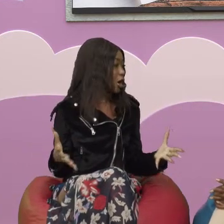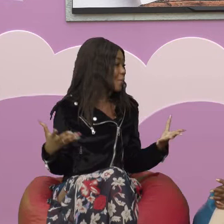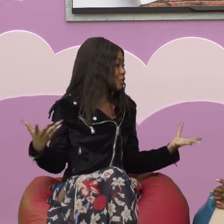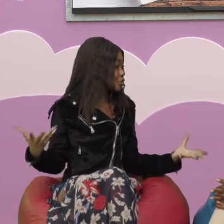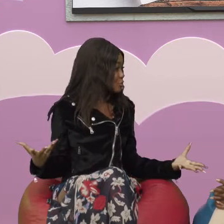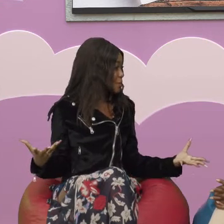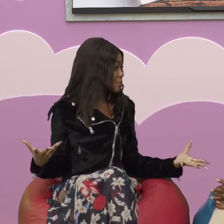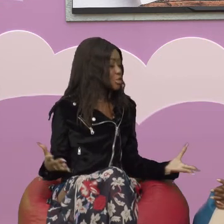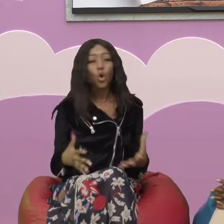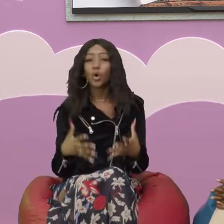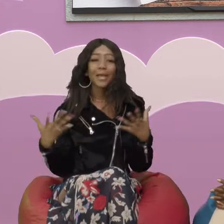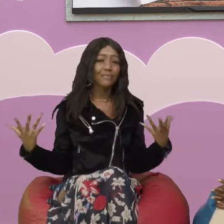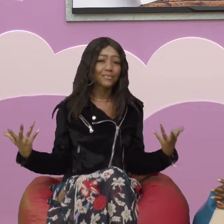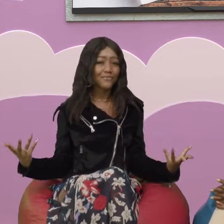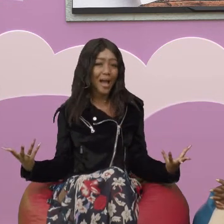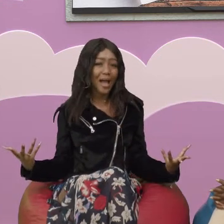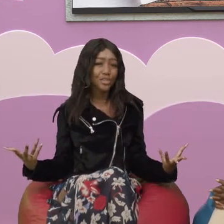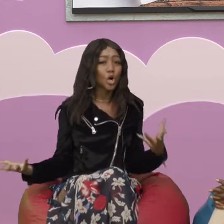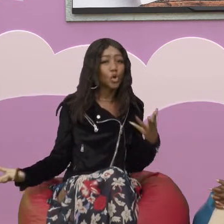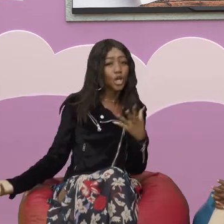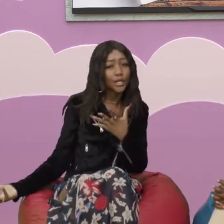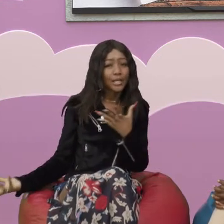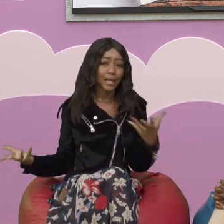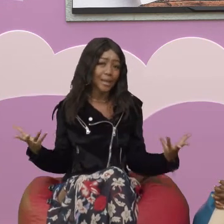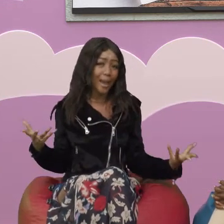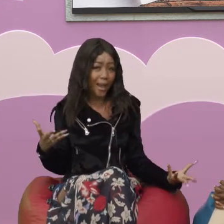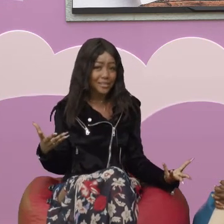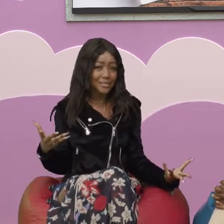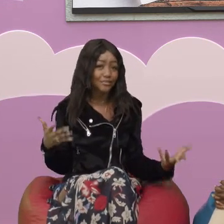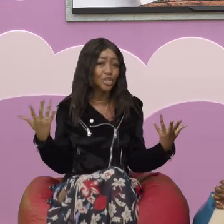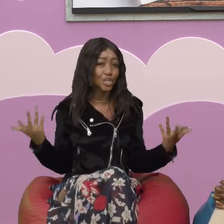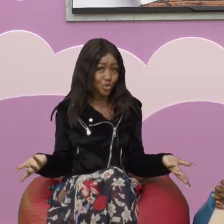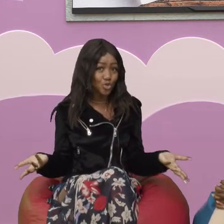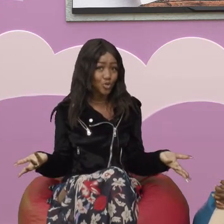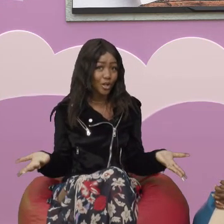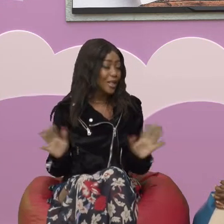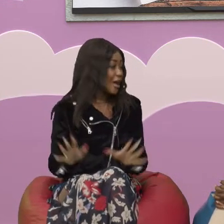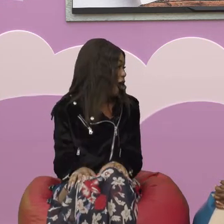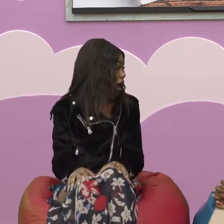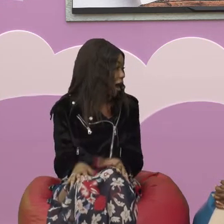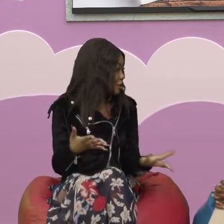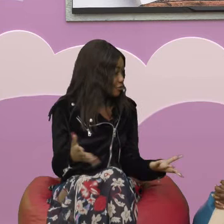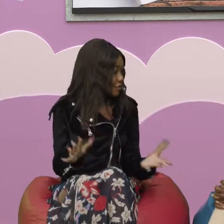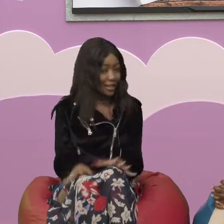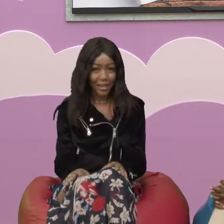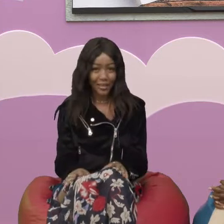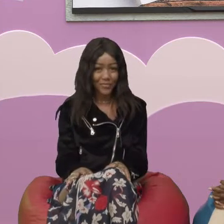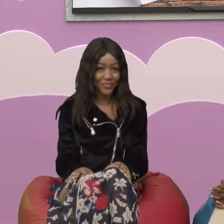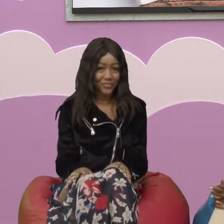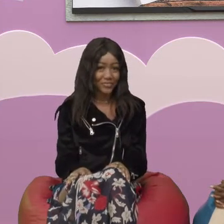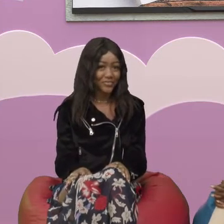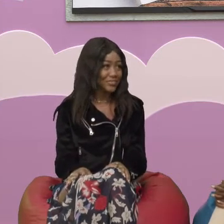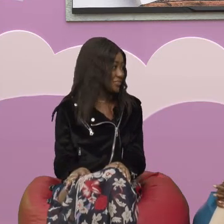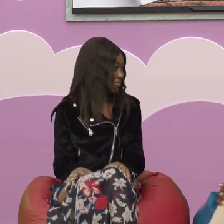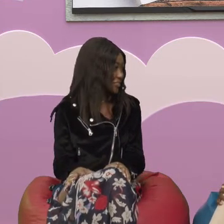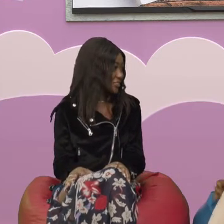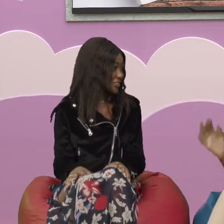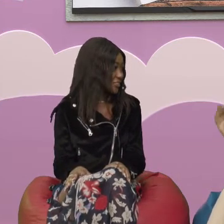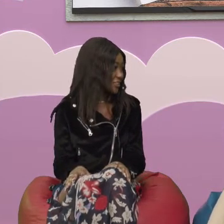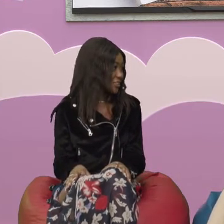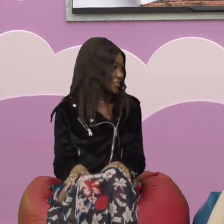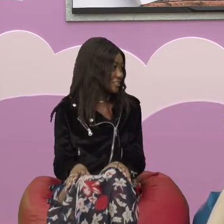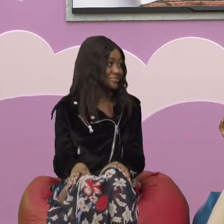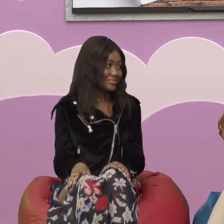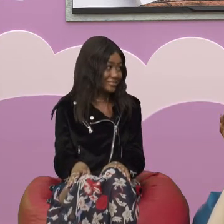about newspapers. We'll be having fun, learning, getting active, the usual. How are you feeling? I'm still so excited. But